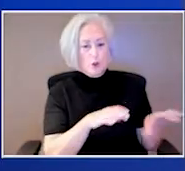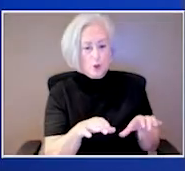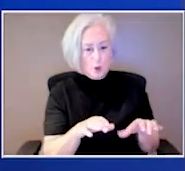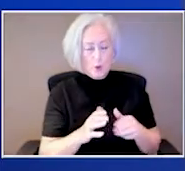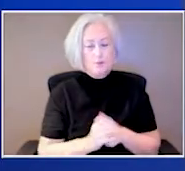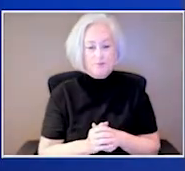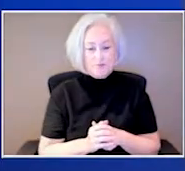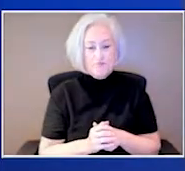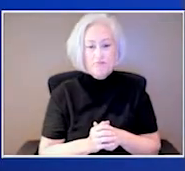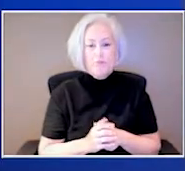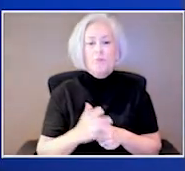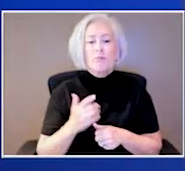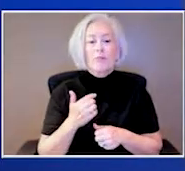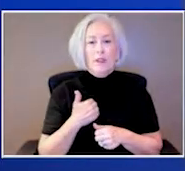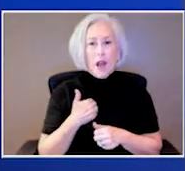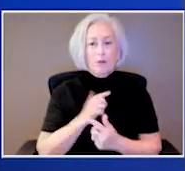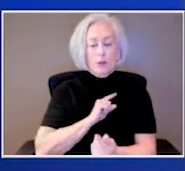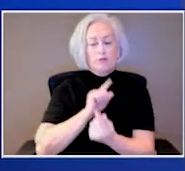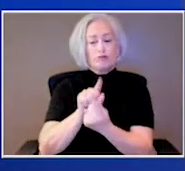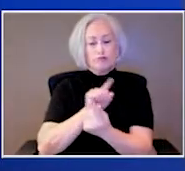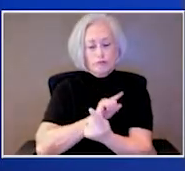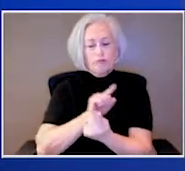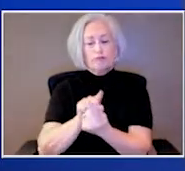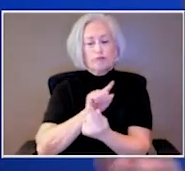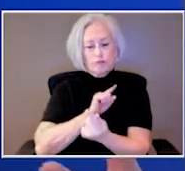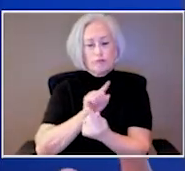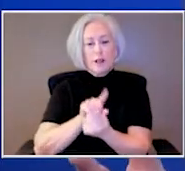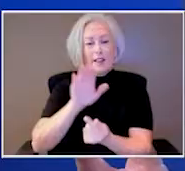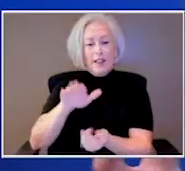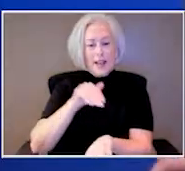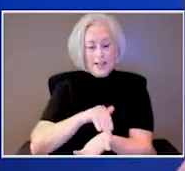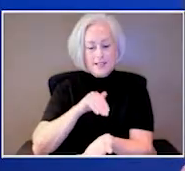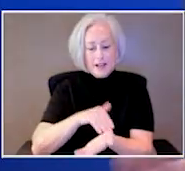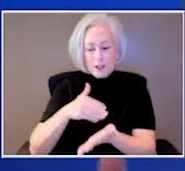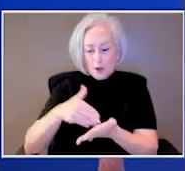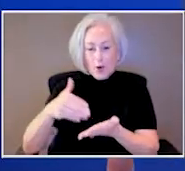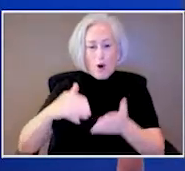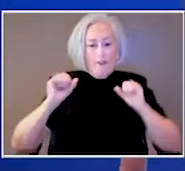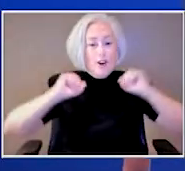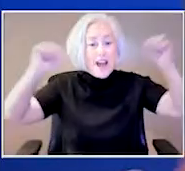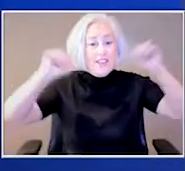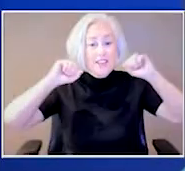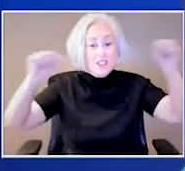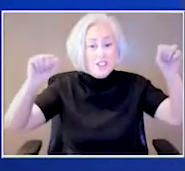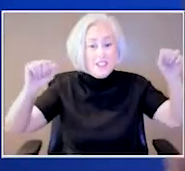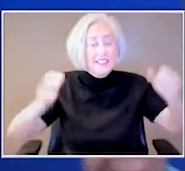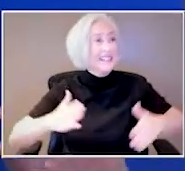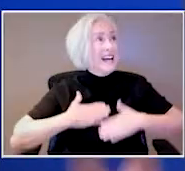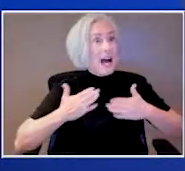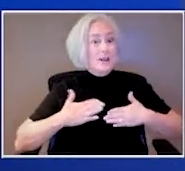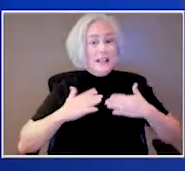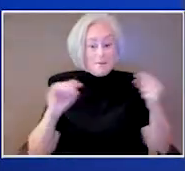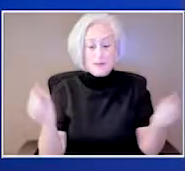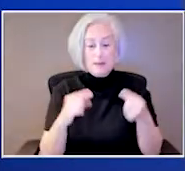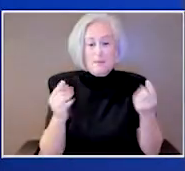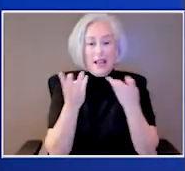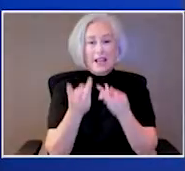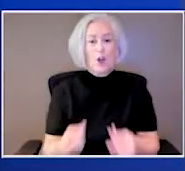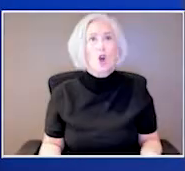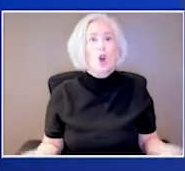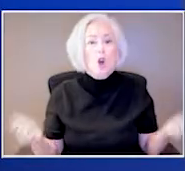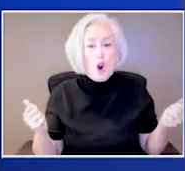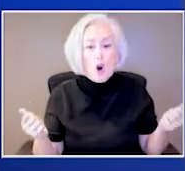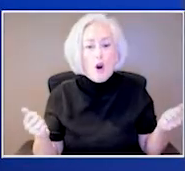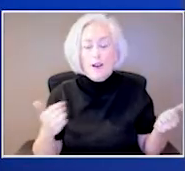continue to run into that physician, that surgeon, at the gym, and I was so happy because the pain was gone. It was so much better. I could function